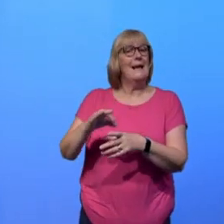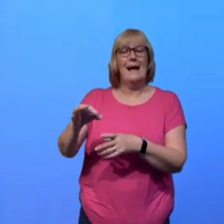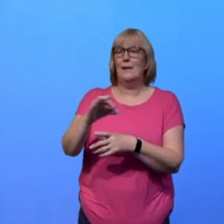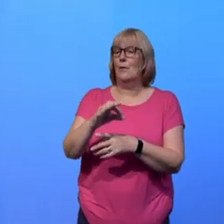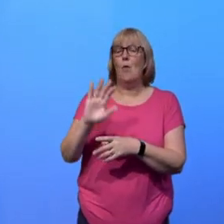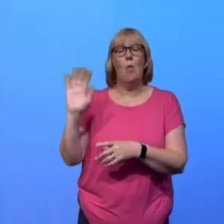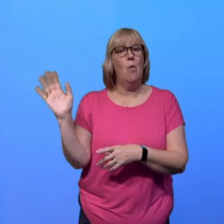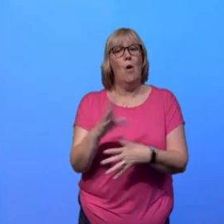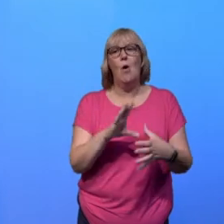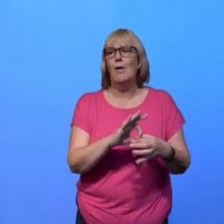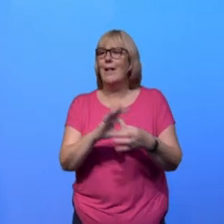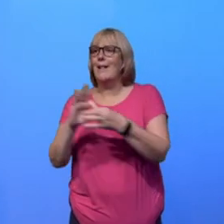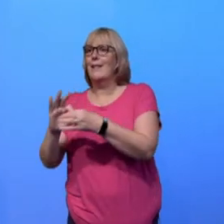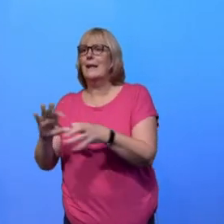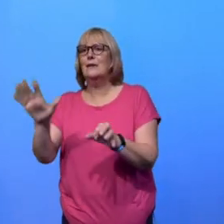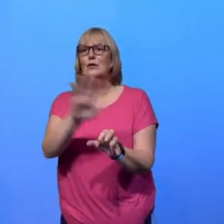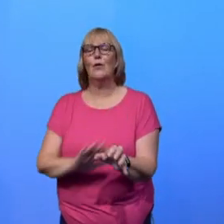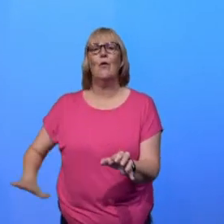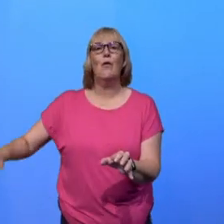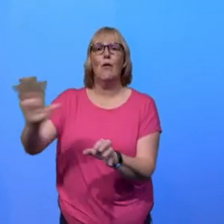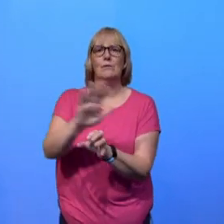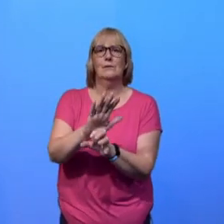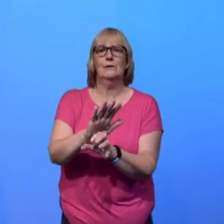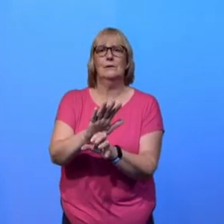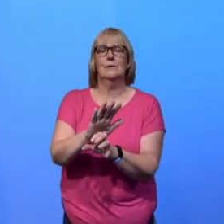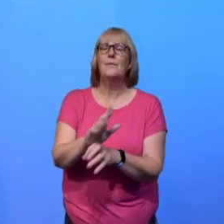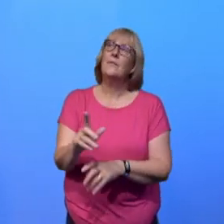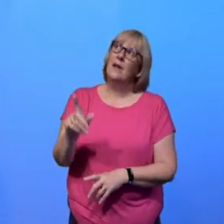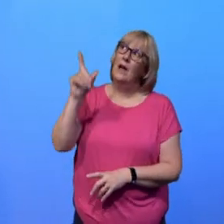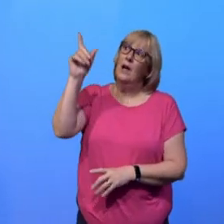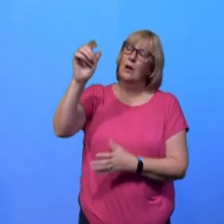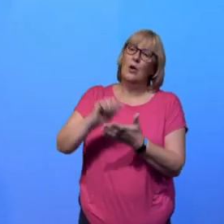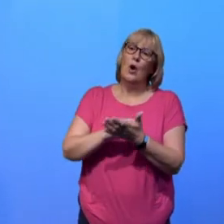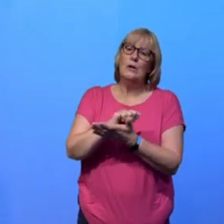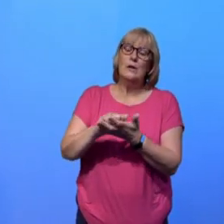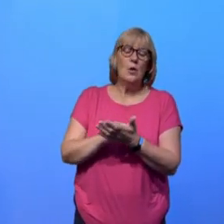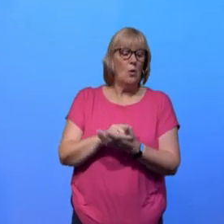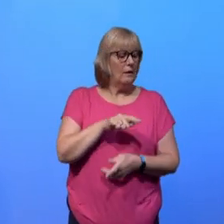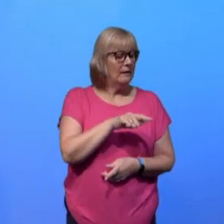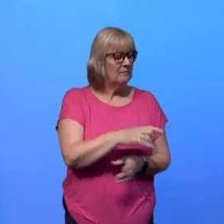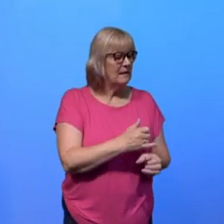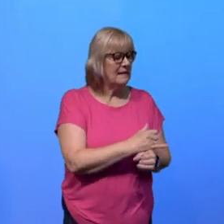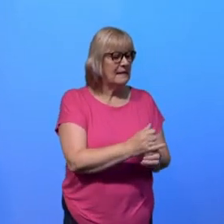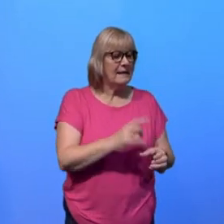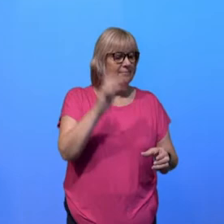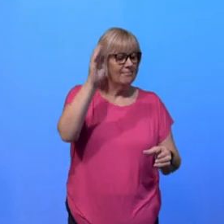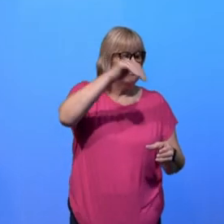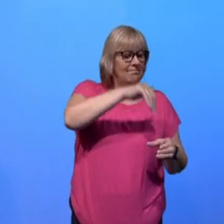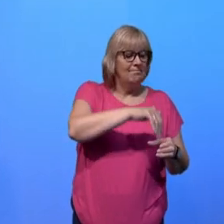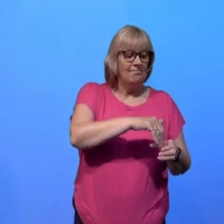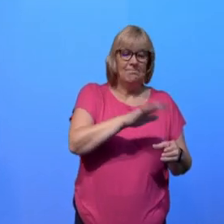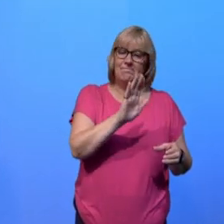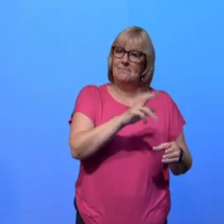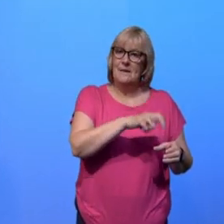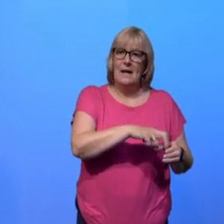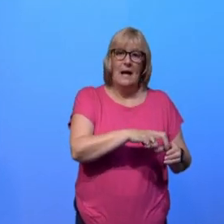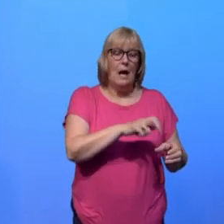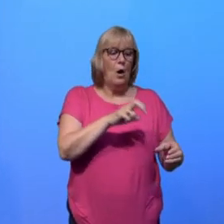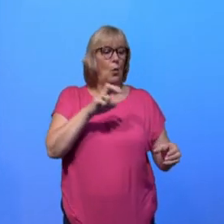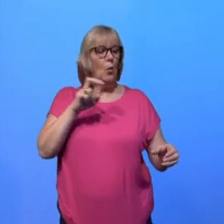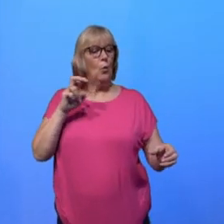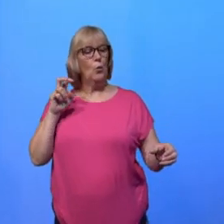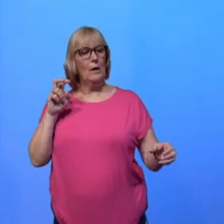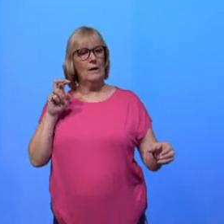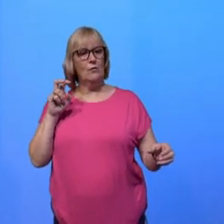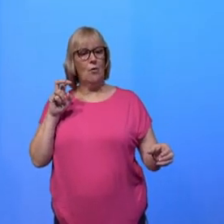the main." God is holy and he won't dwell in the midst of sin. So he withdraws from himself from